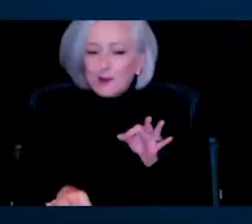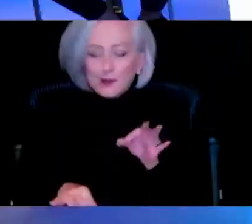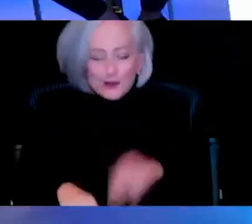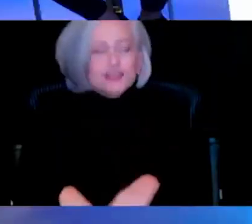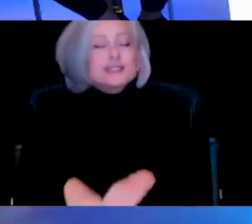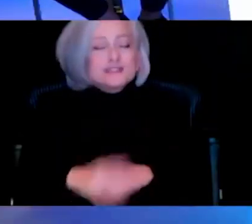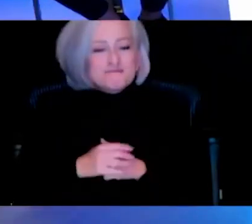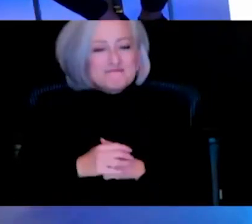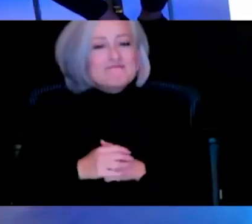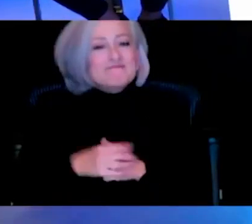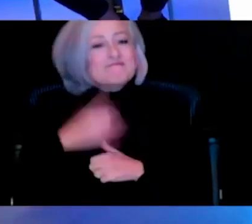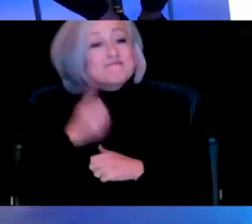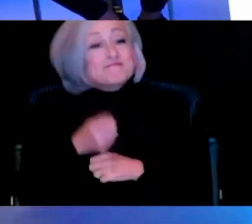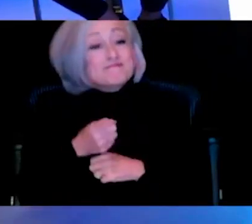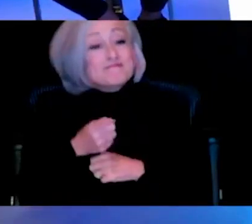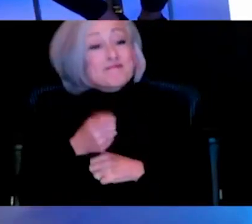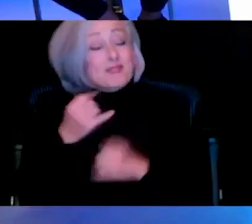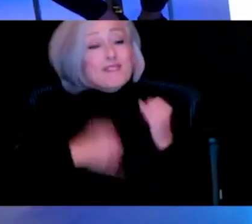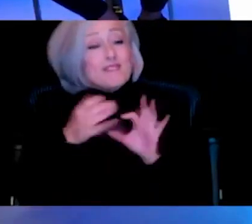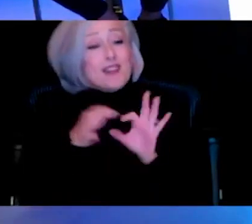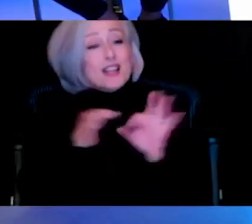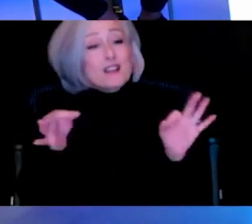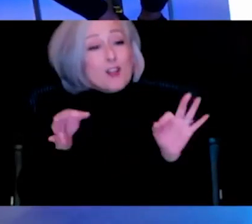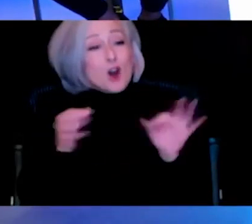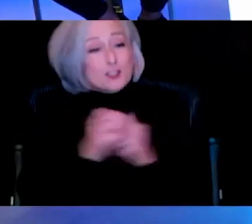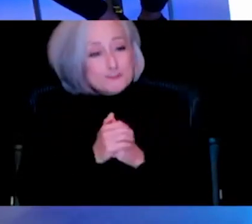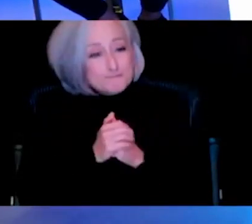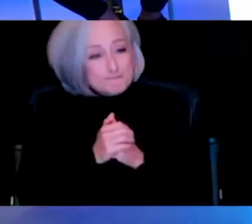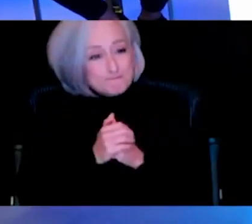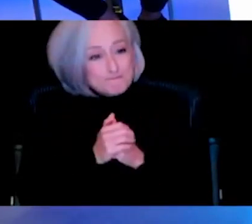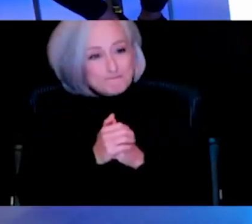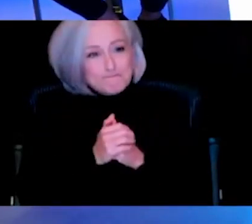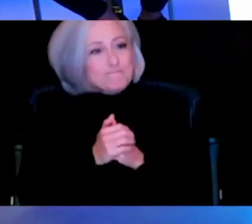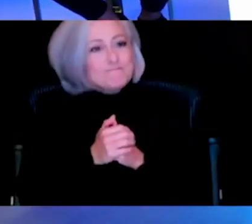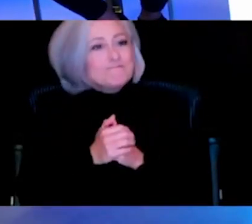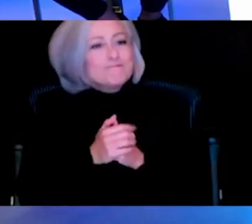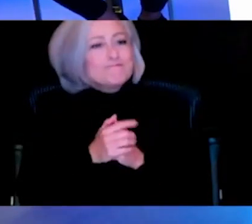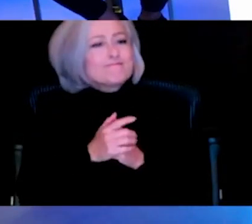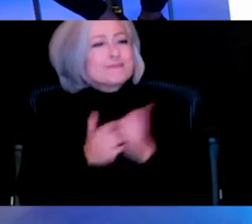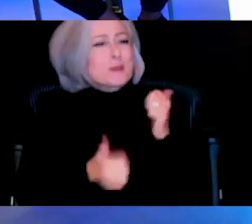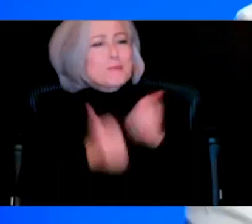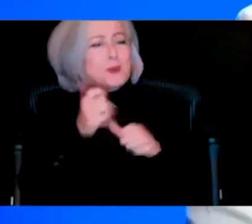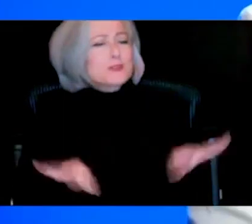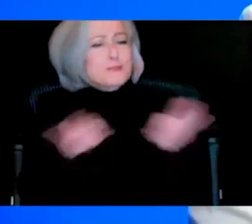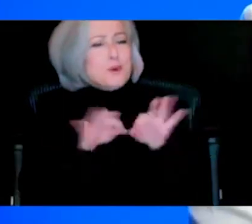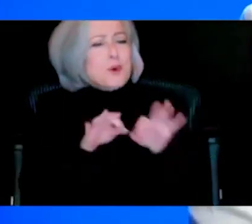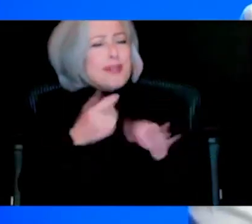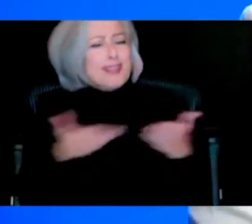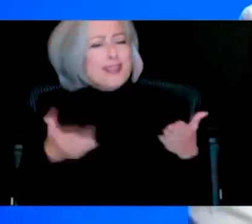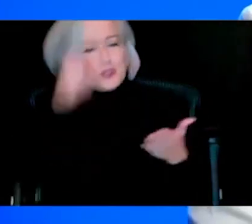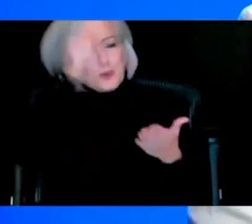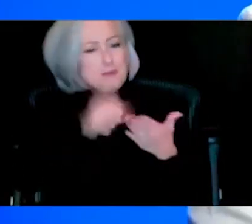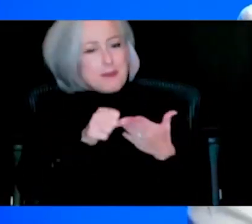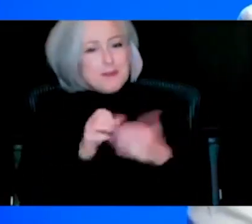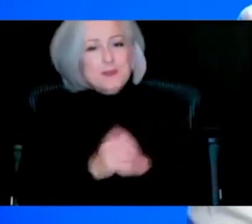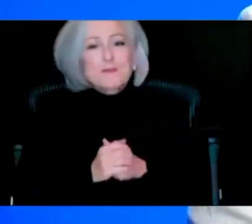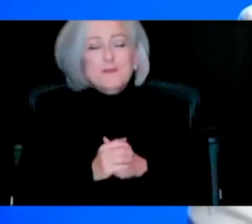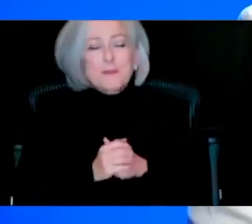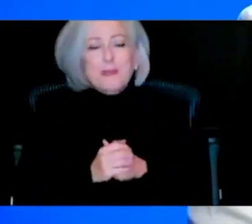Dr. Tomassian, just your final thoughts. What's our big takeaway from today? I think the big takeaway is keep it